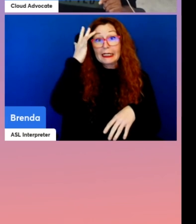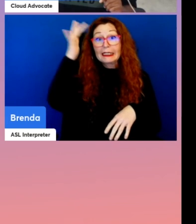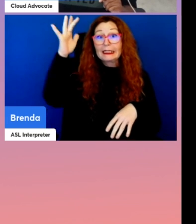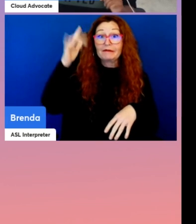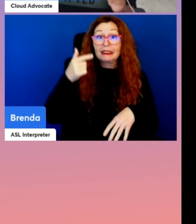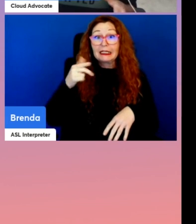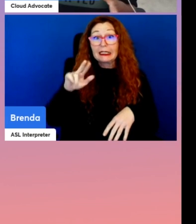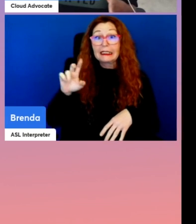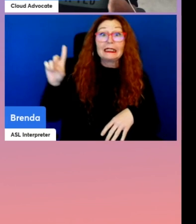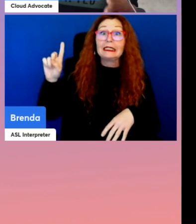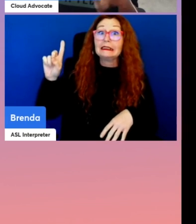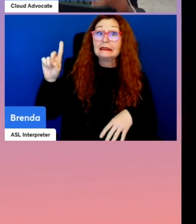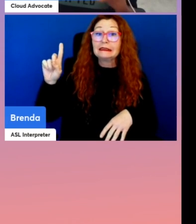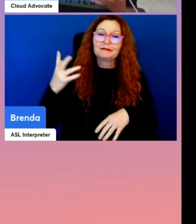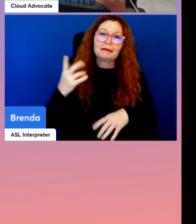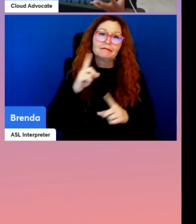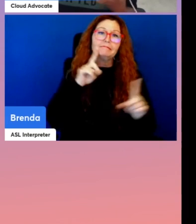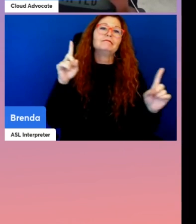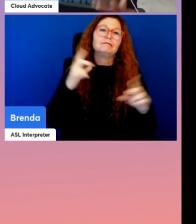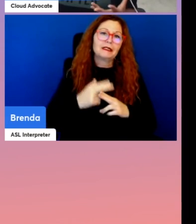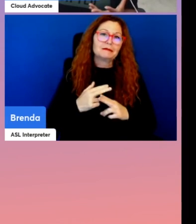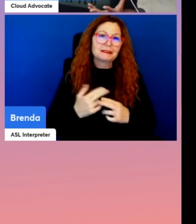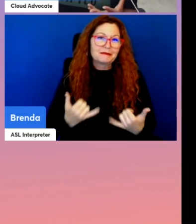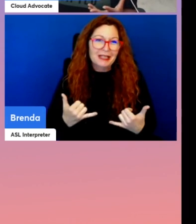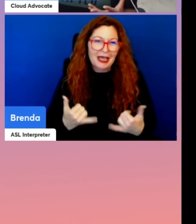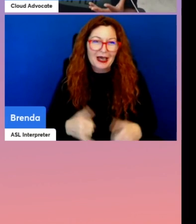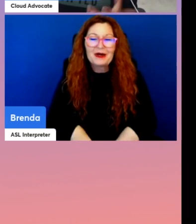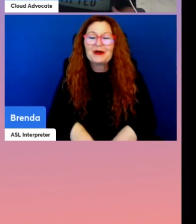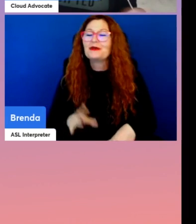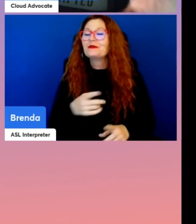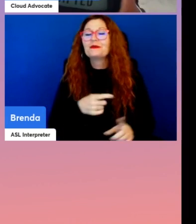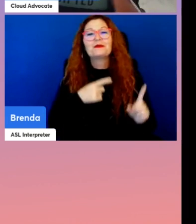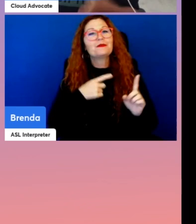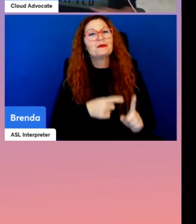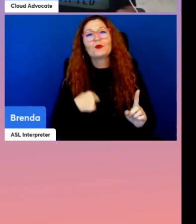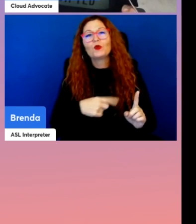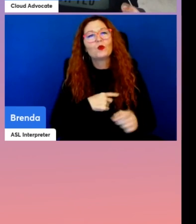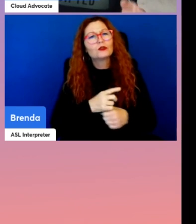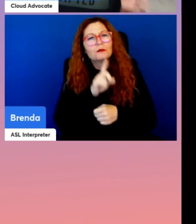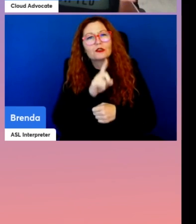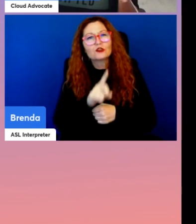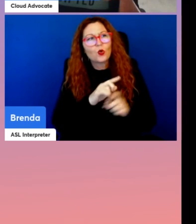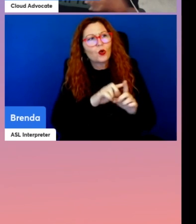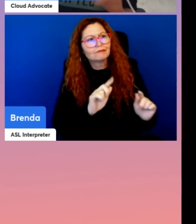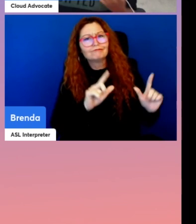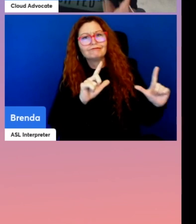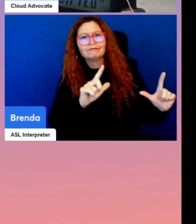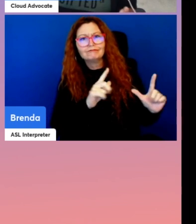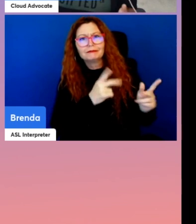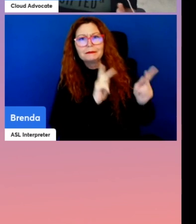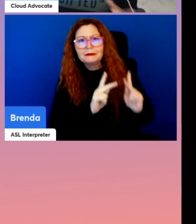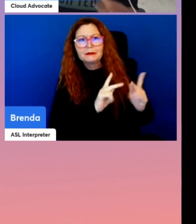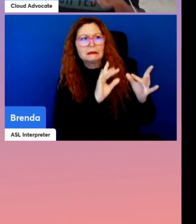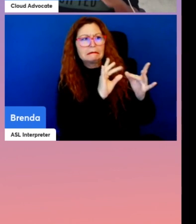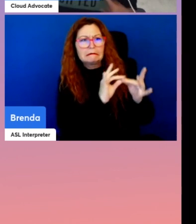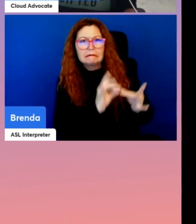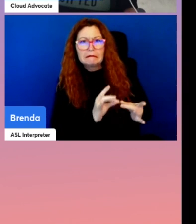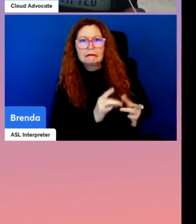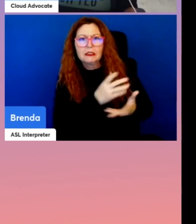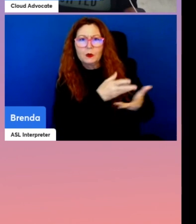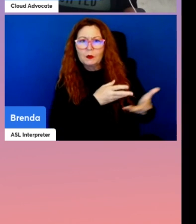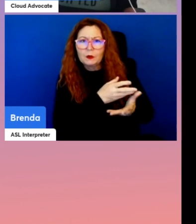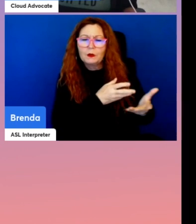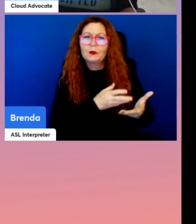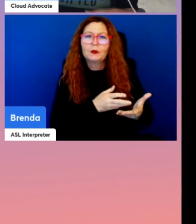now. With the guild, we're all about creating safe spaces where we learn and grow together. So there's no